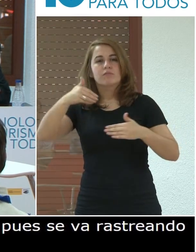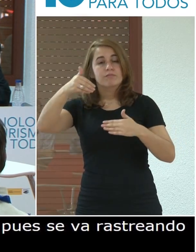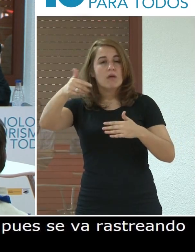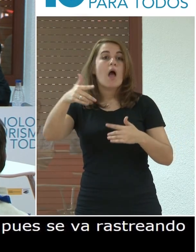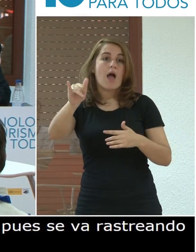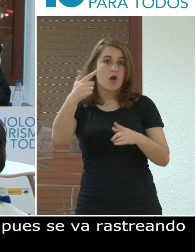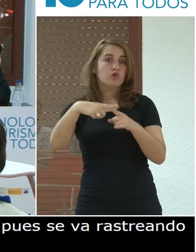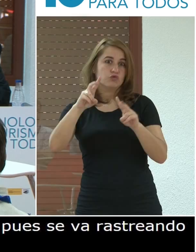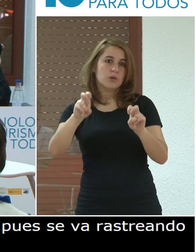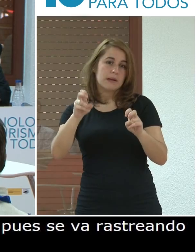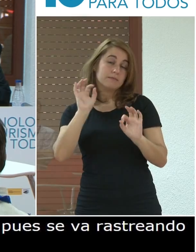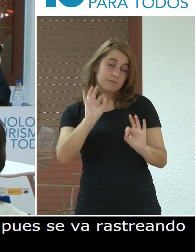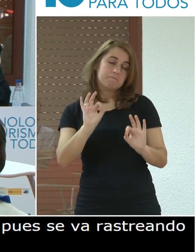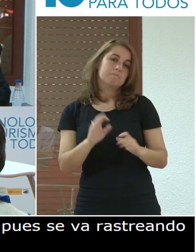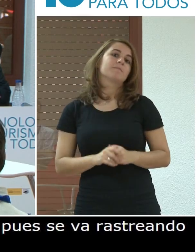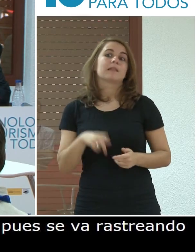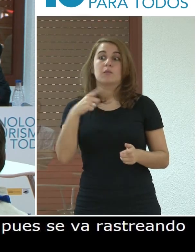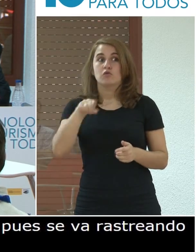if we look at all the work that's been done,